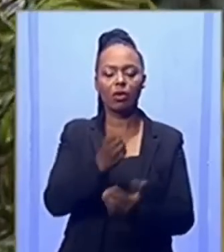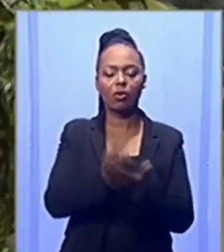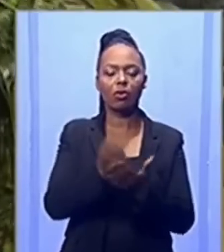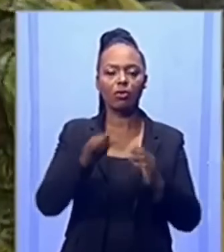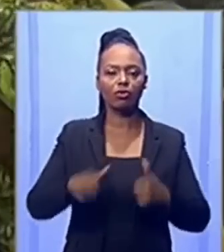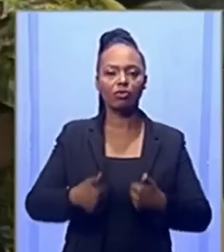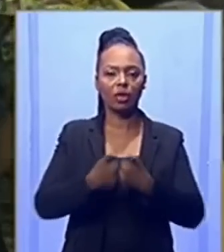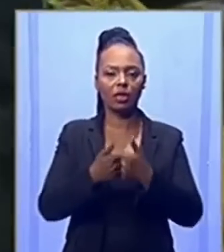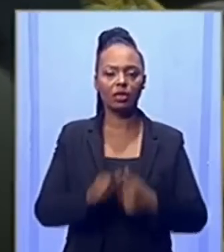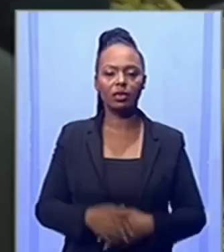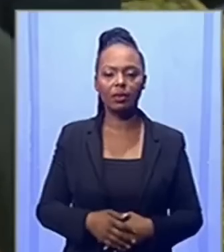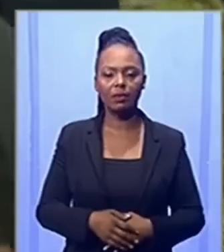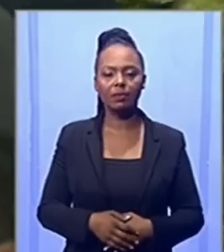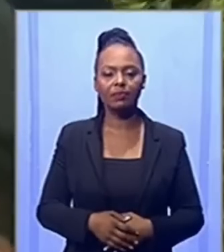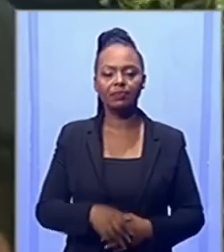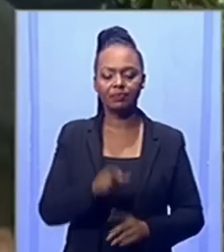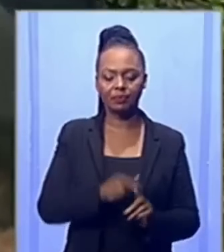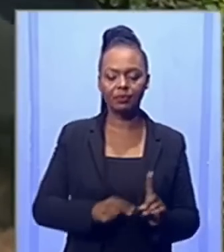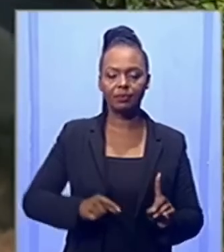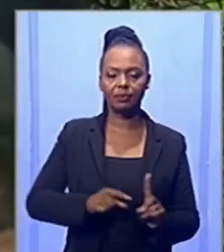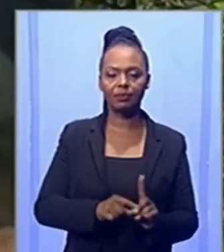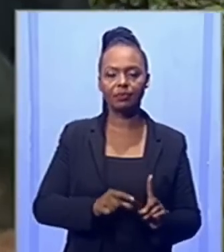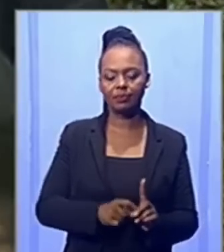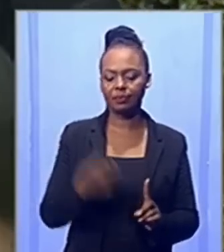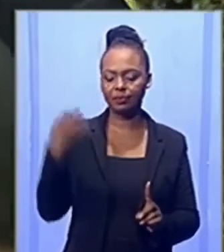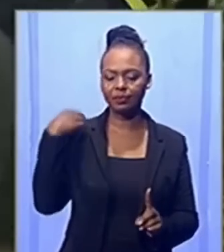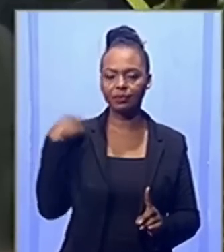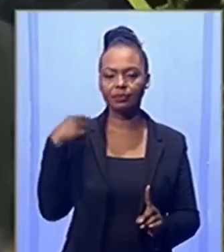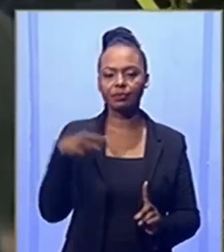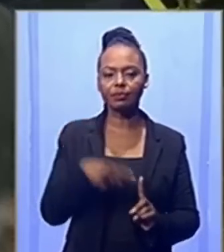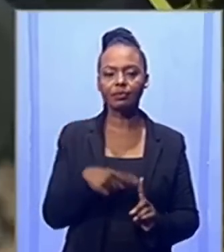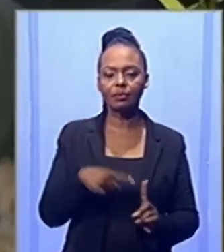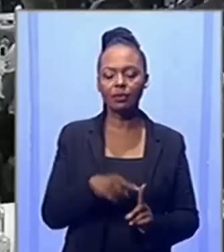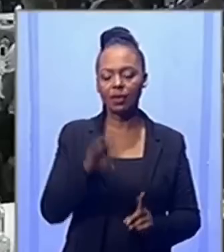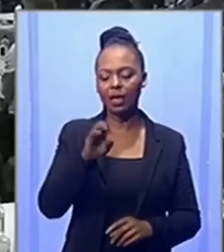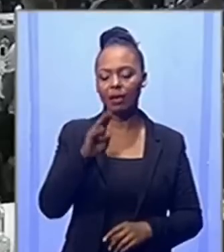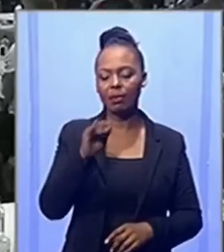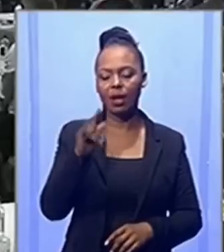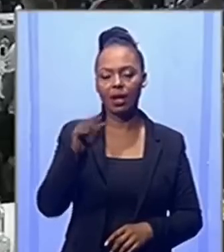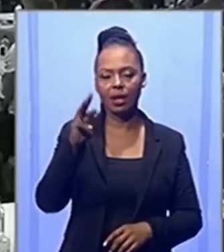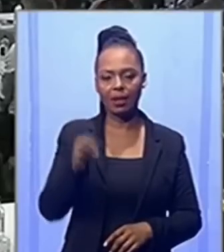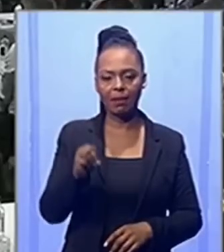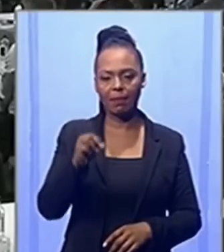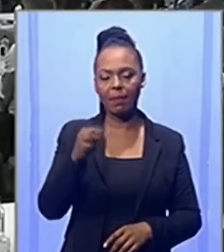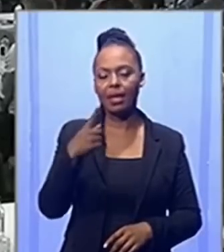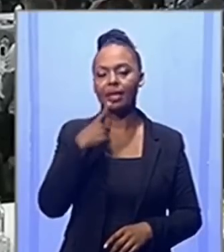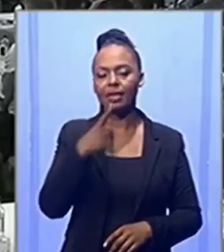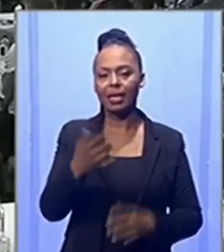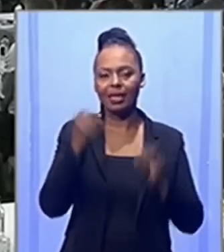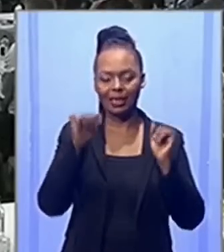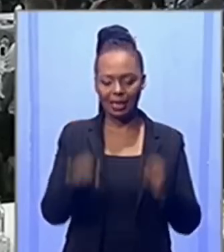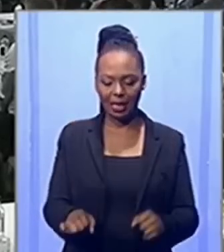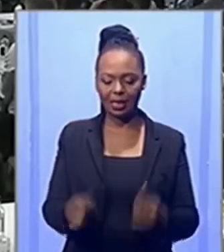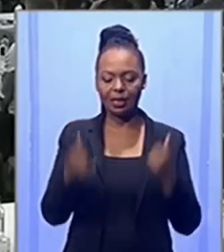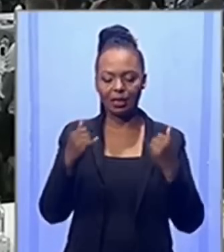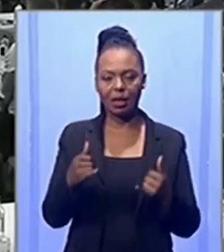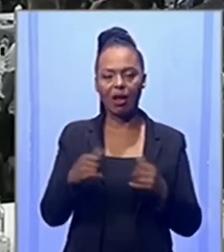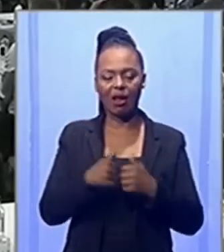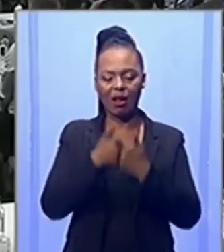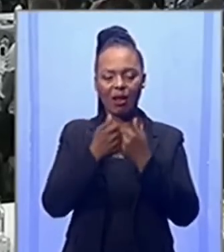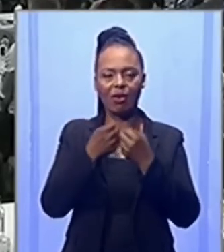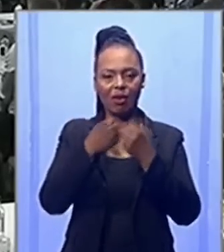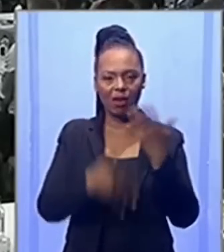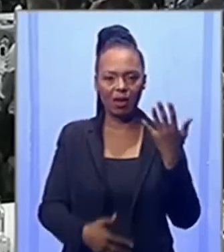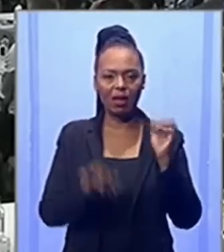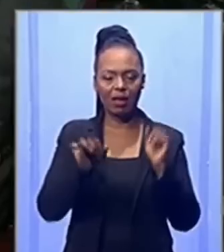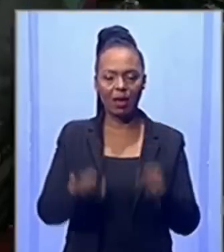challenges. Letona la kgwebo le indasteri Ebrahim Patel le re le ha lekala la naha la tlhahiso le tobane le diphephetso